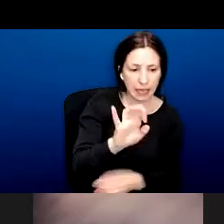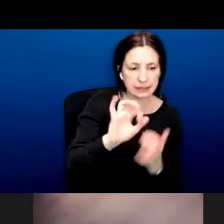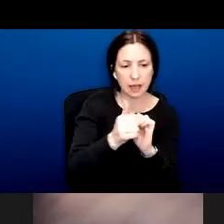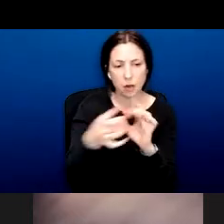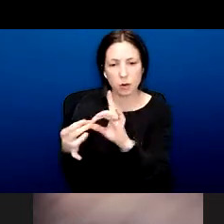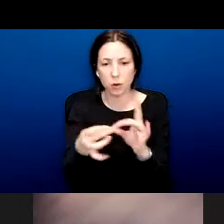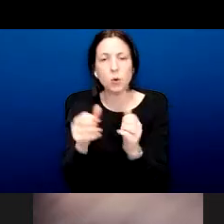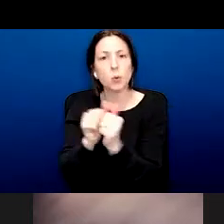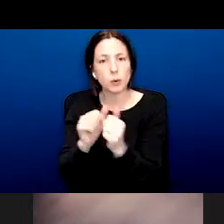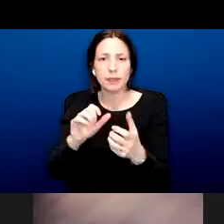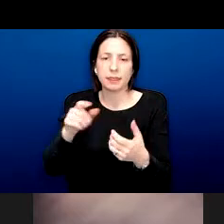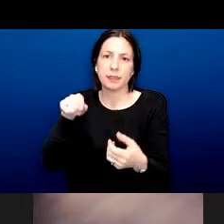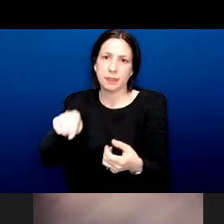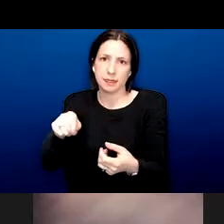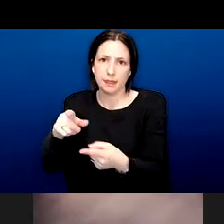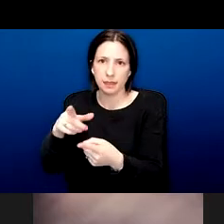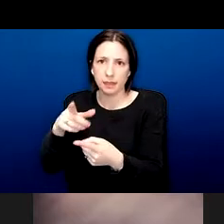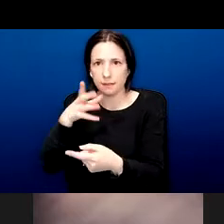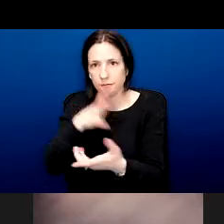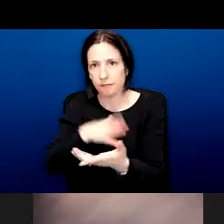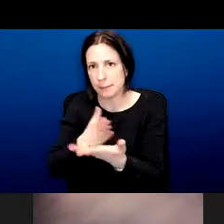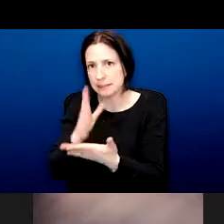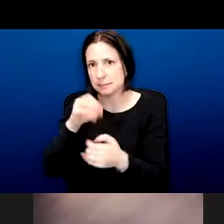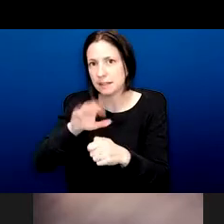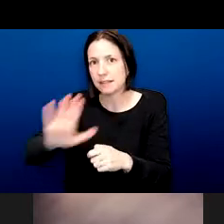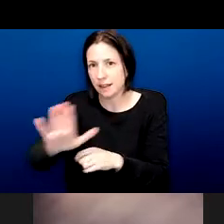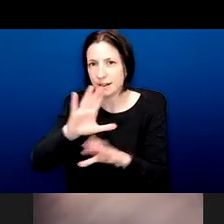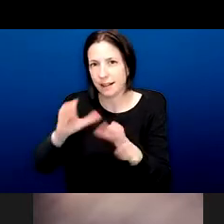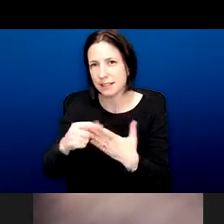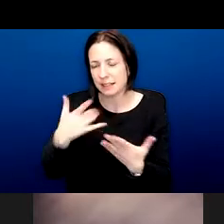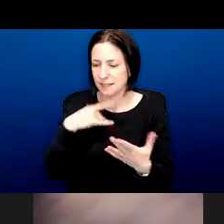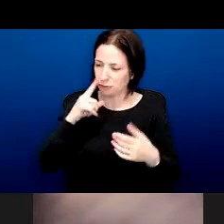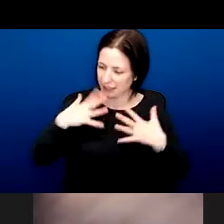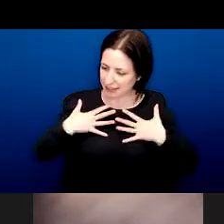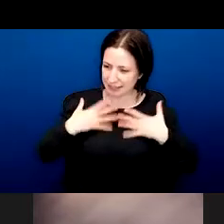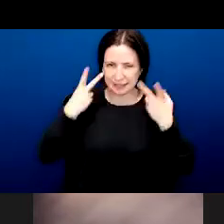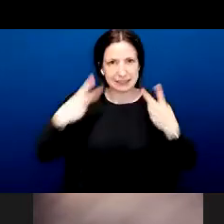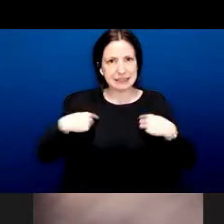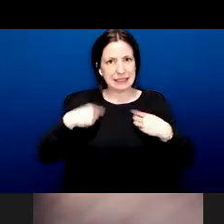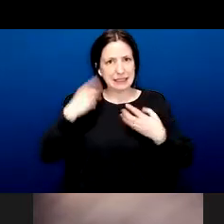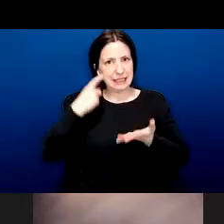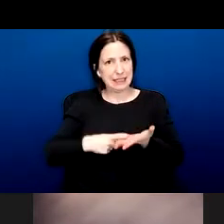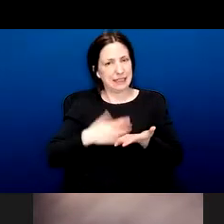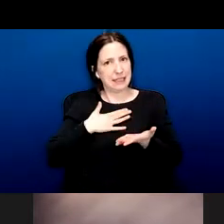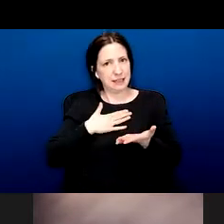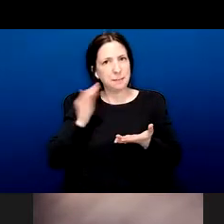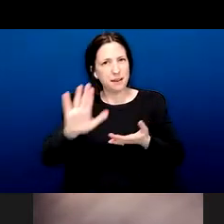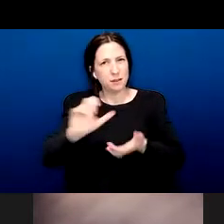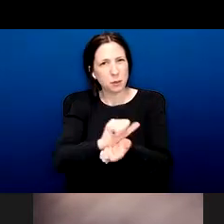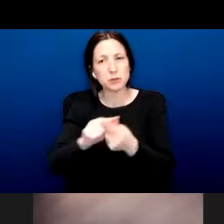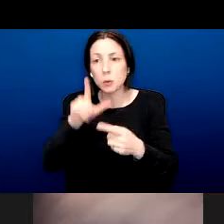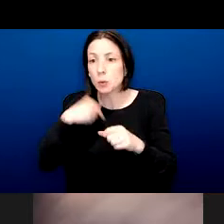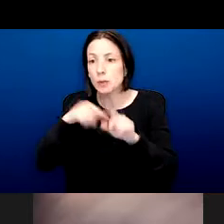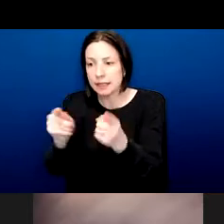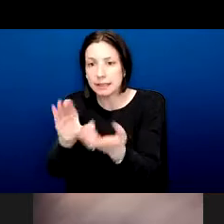in their classes. And so they feel really seen by this work. And I think that's another reminder of how who we cite and who we're working with matters for people